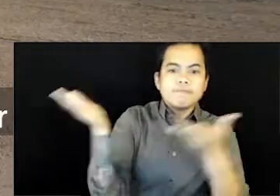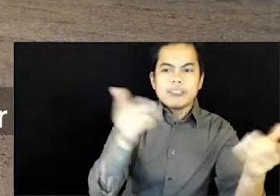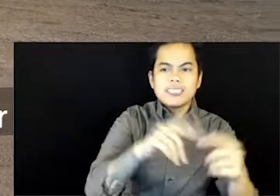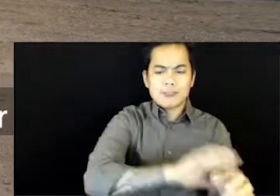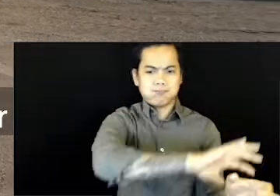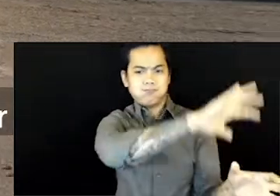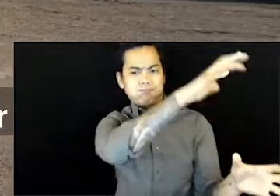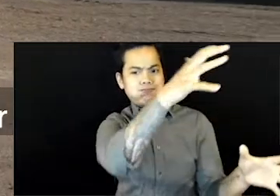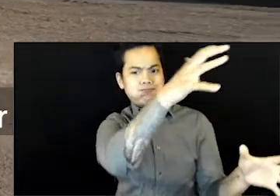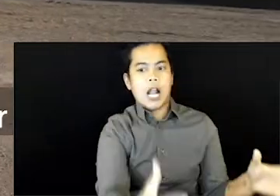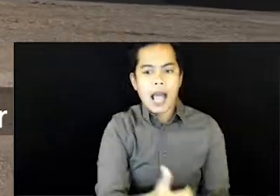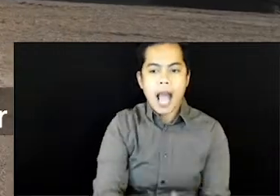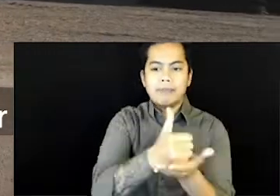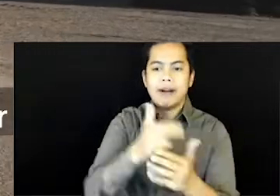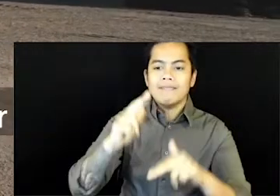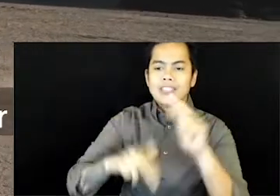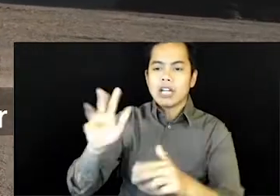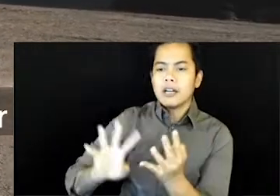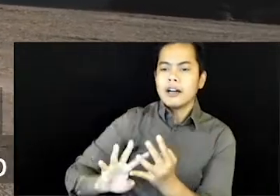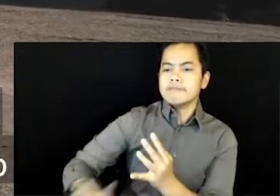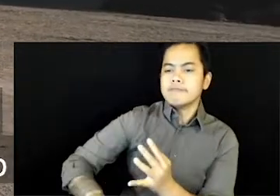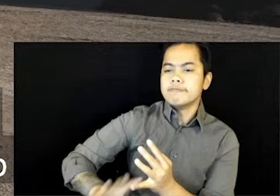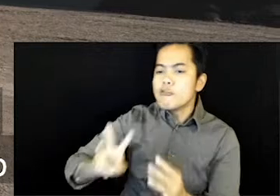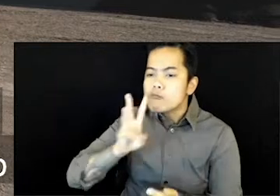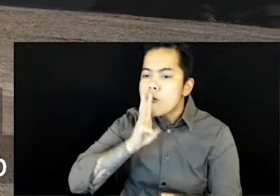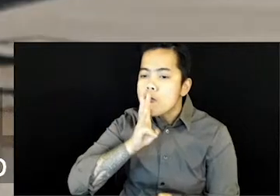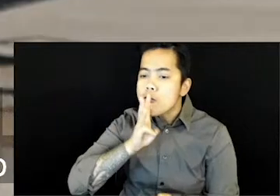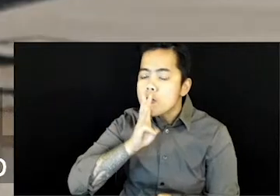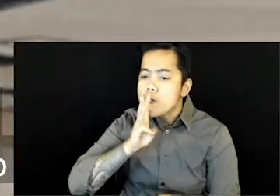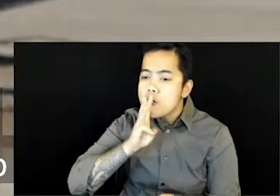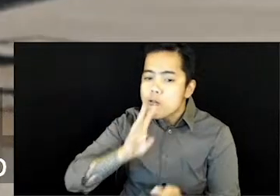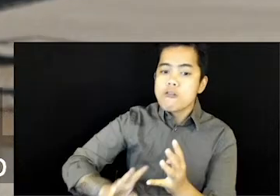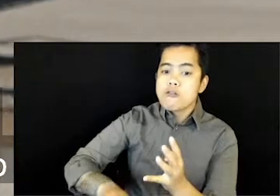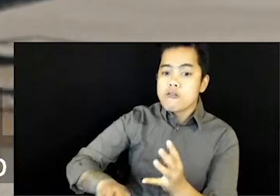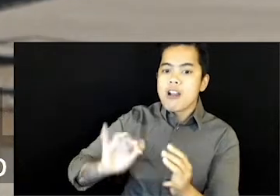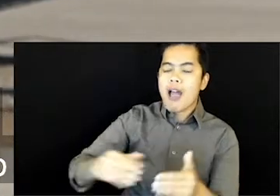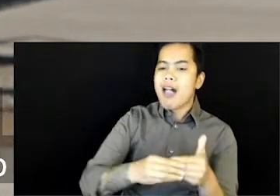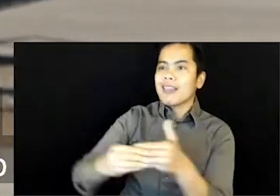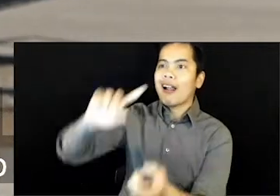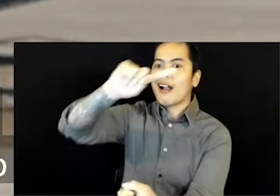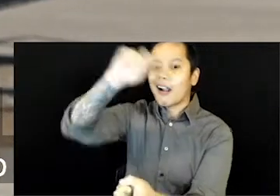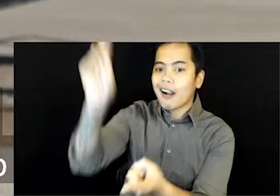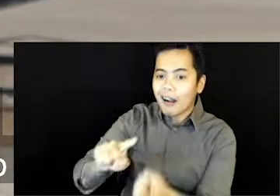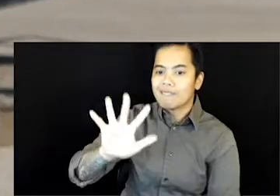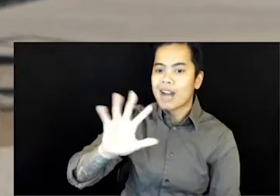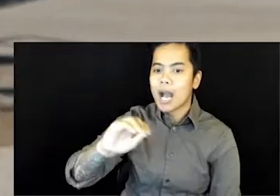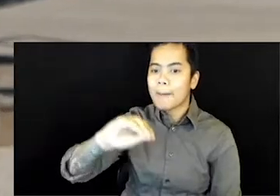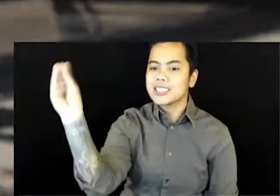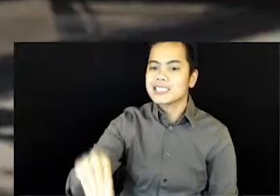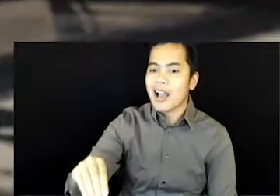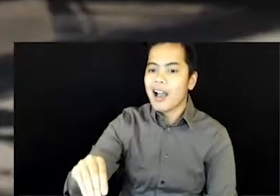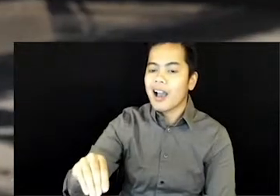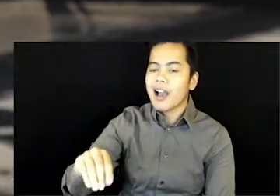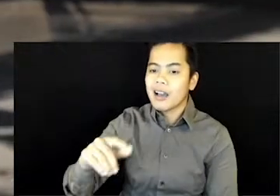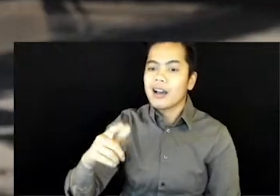paved the base of our stockpiles. This helped facilitate drainage of water from our stockpiles, which has led to a reduction of